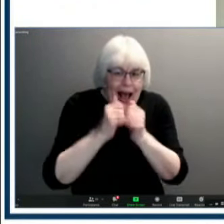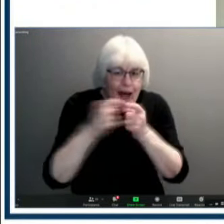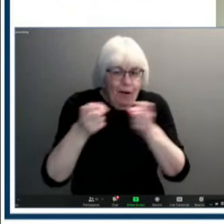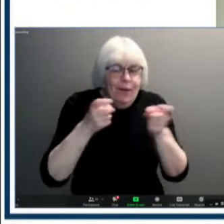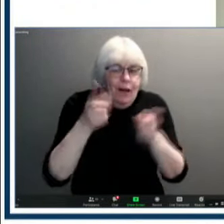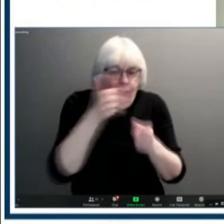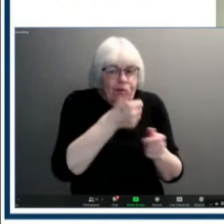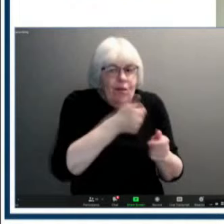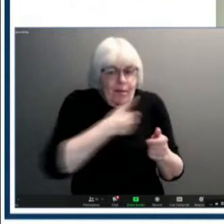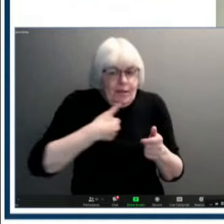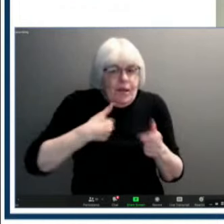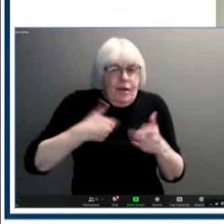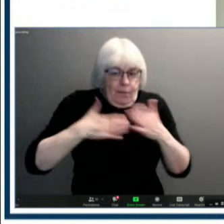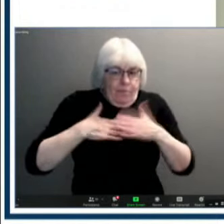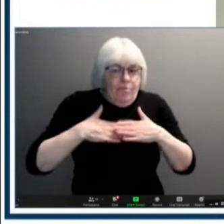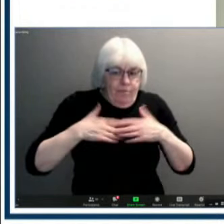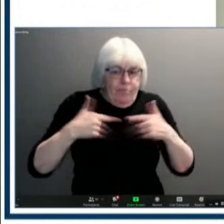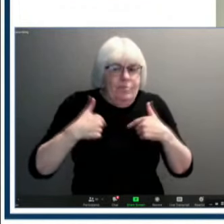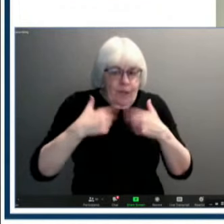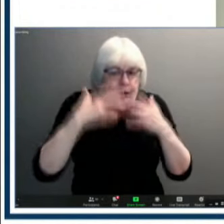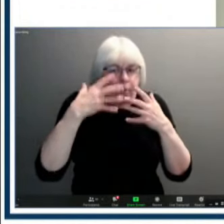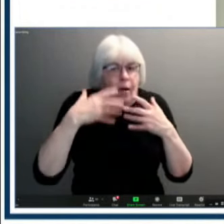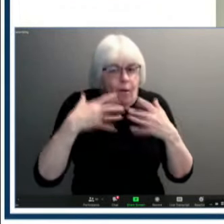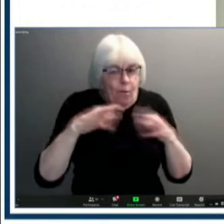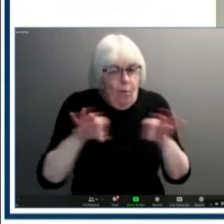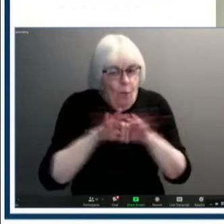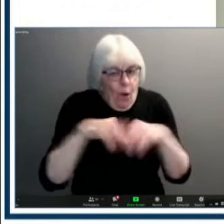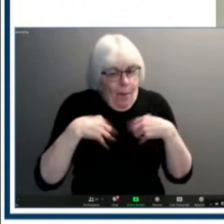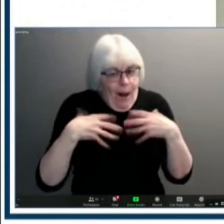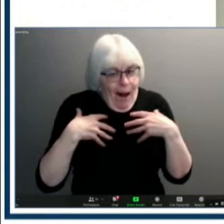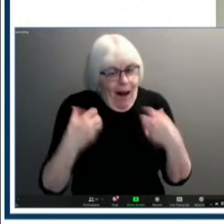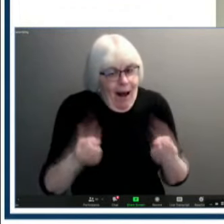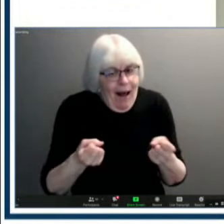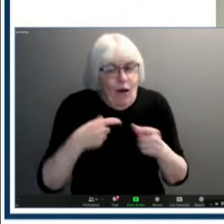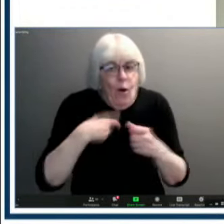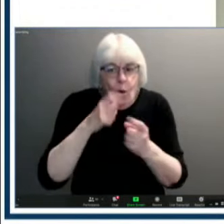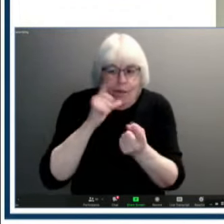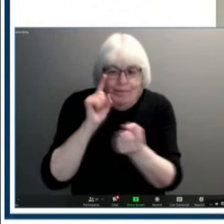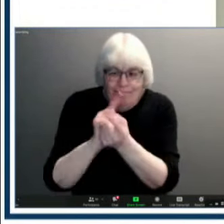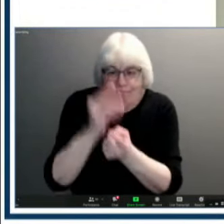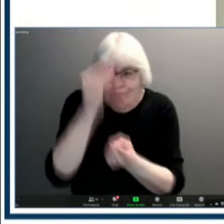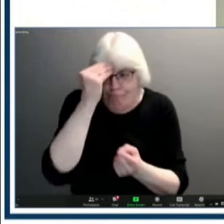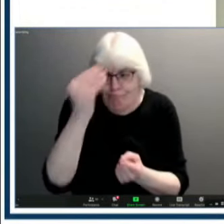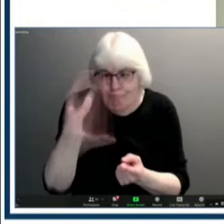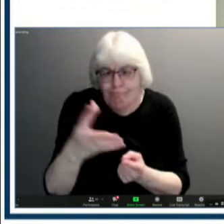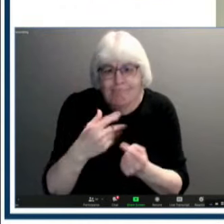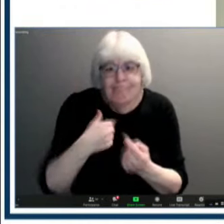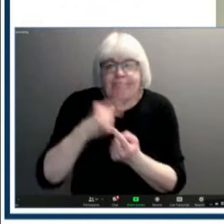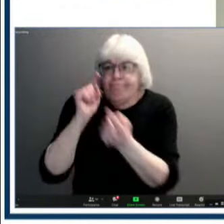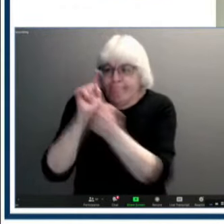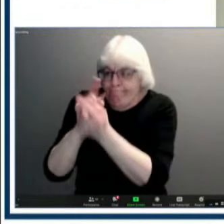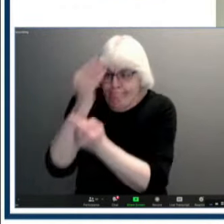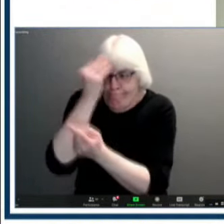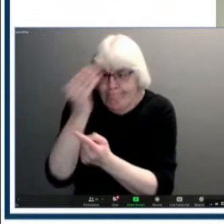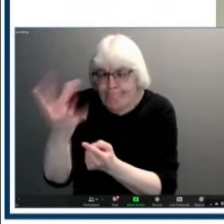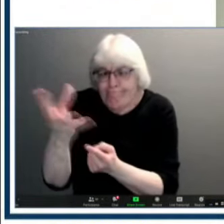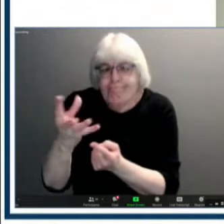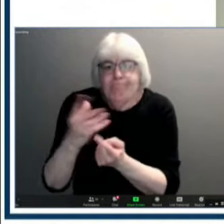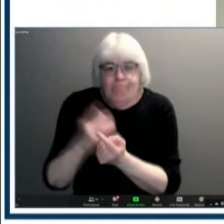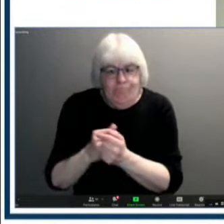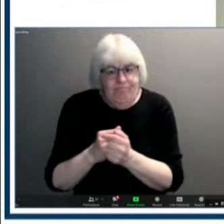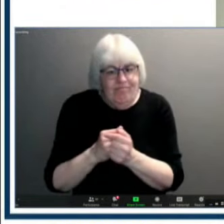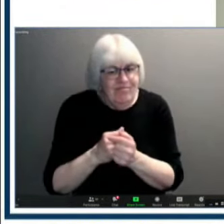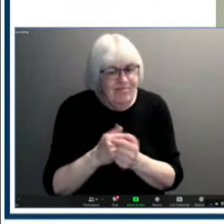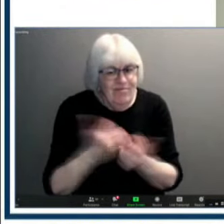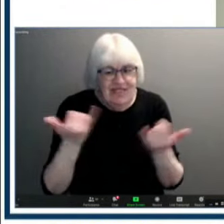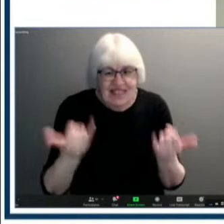as identifying their own contacts. And then in certain circumstances, especially when we're dealing with long-term care facilities, homeless